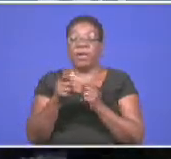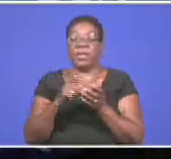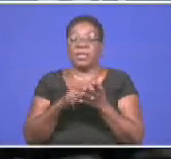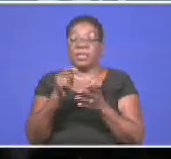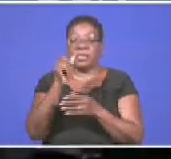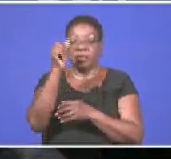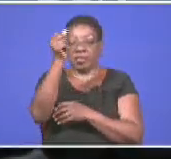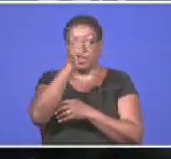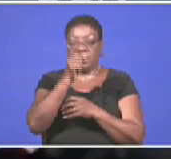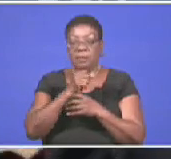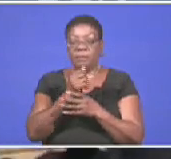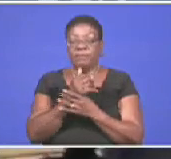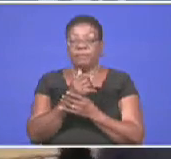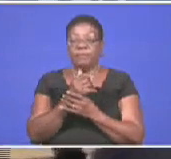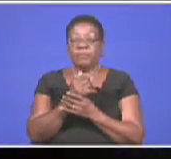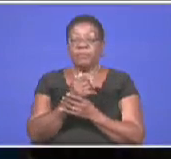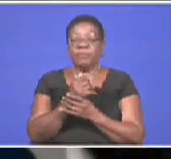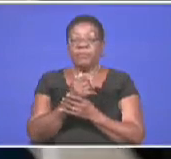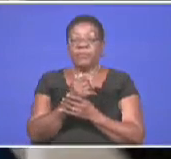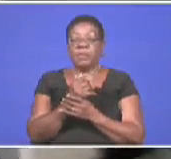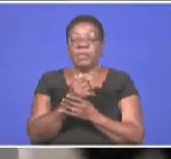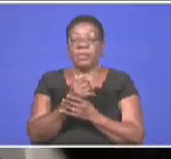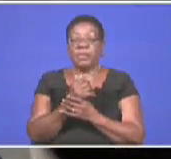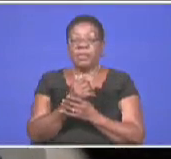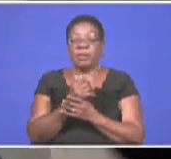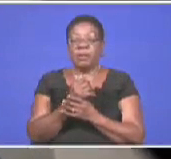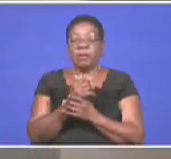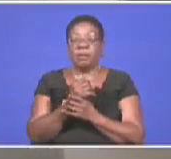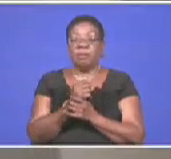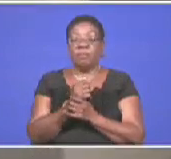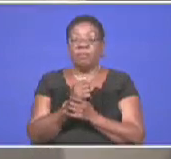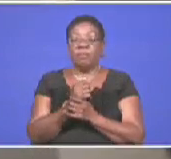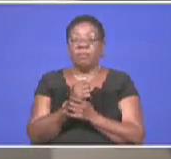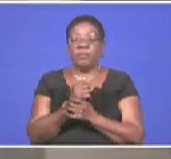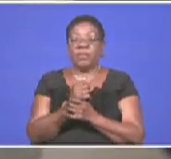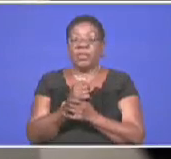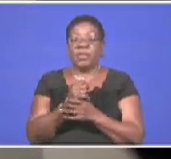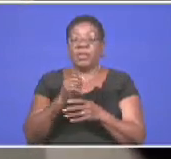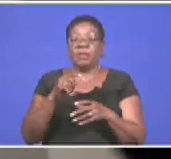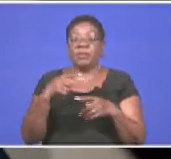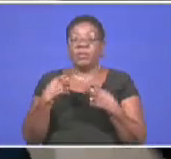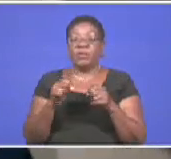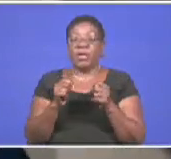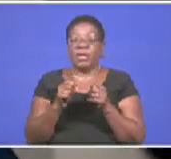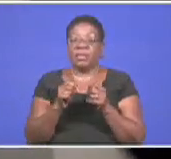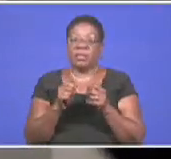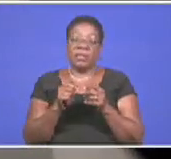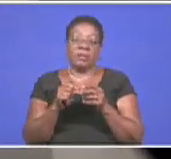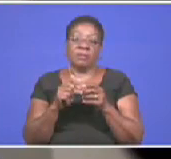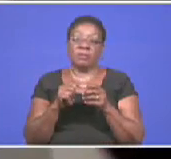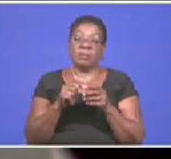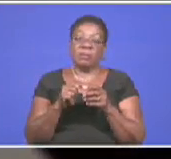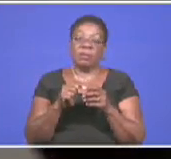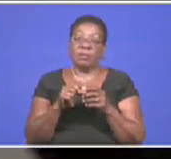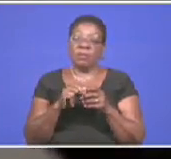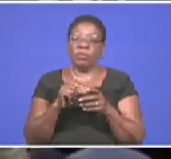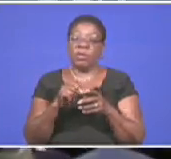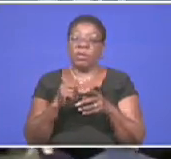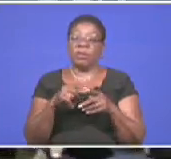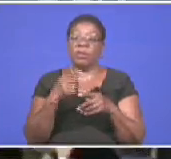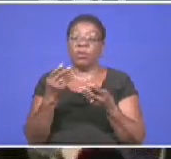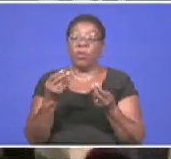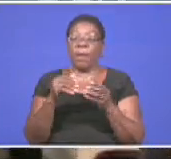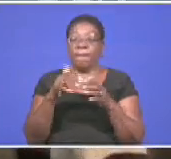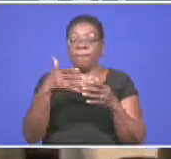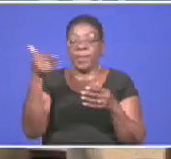season. Feels better, but it still stings, you know. I mean, sure, whether me or Boki, we feel like if we had shot the ball better, we